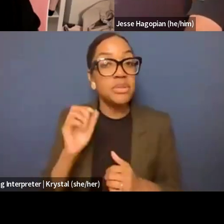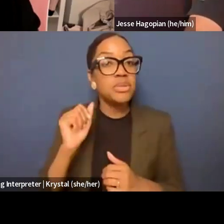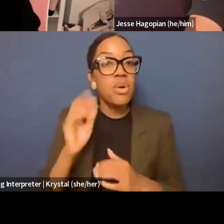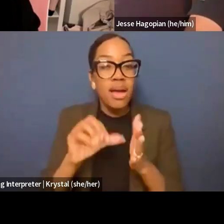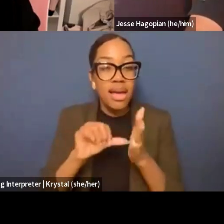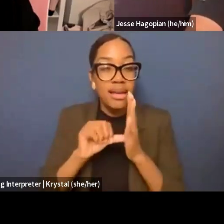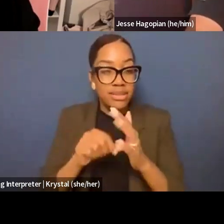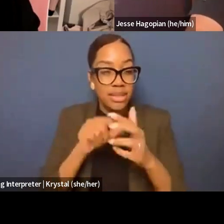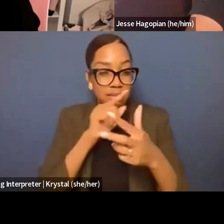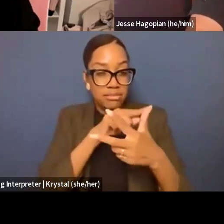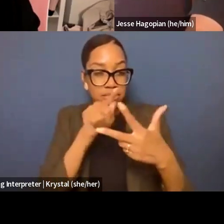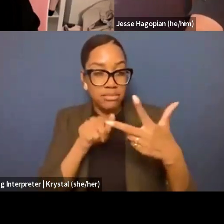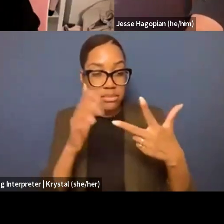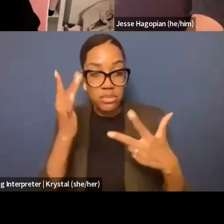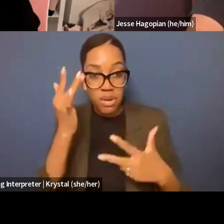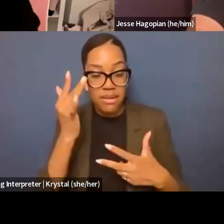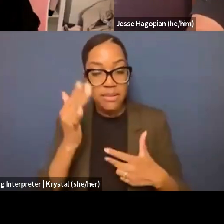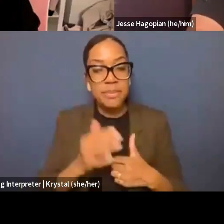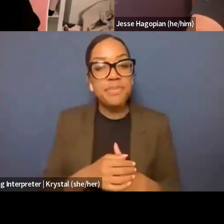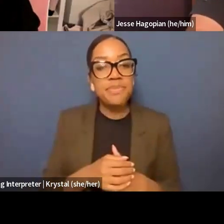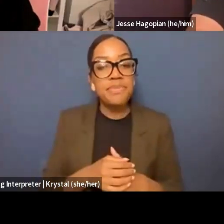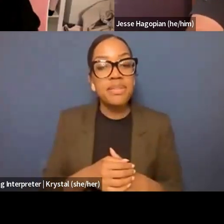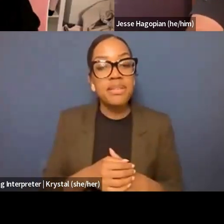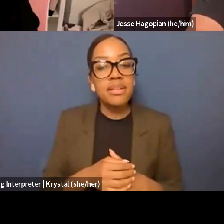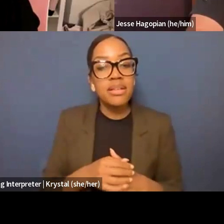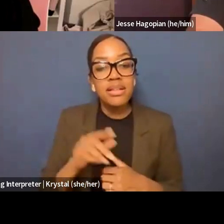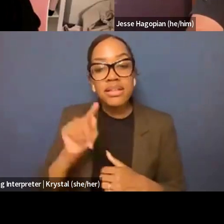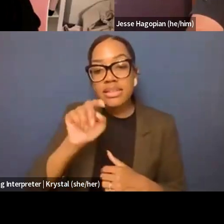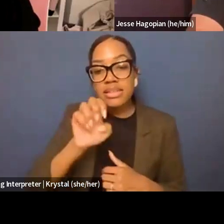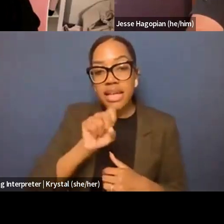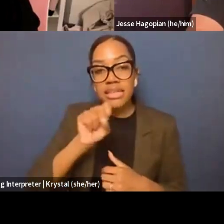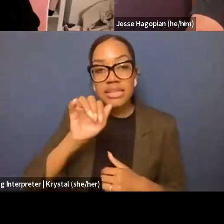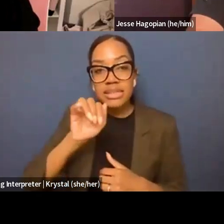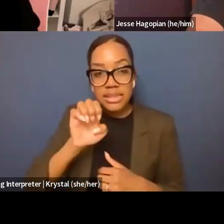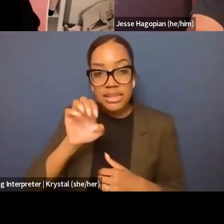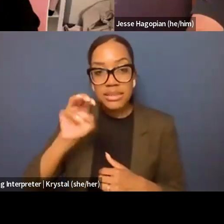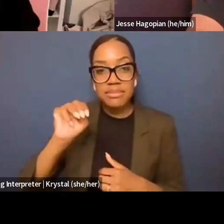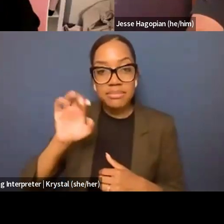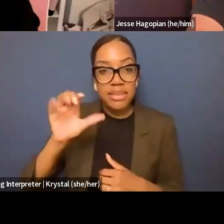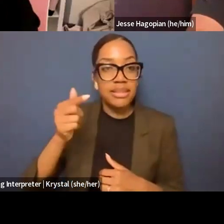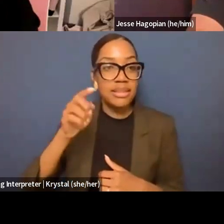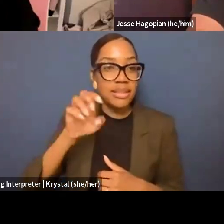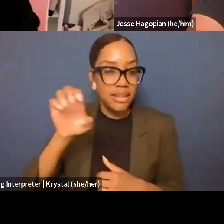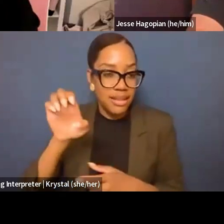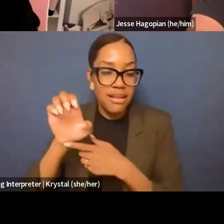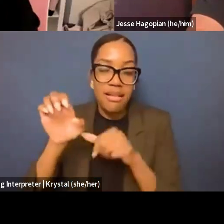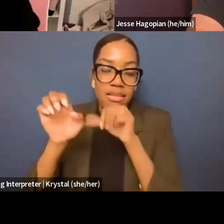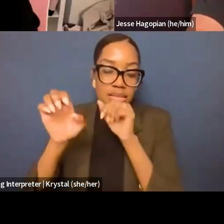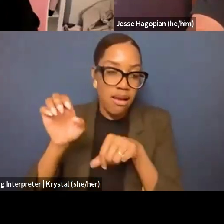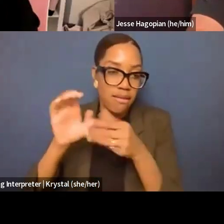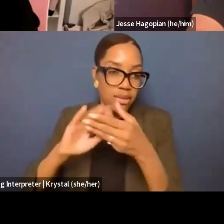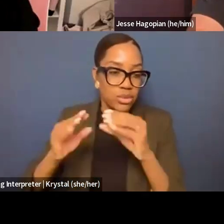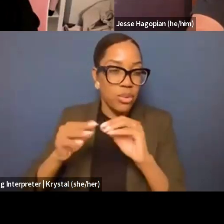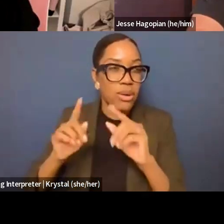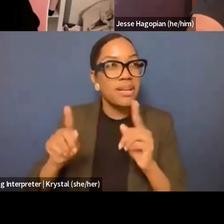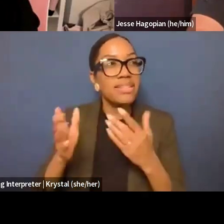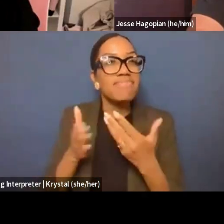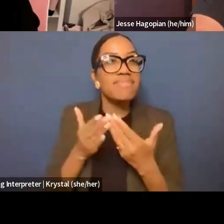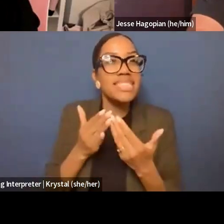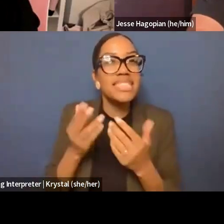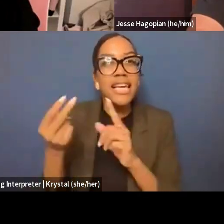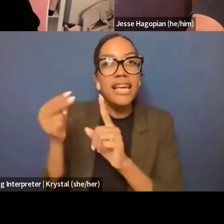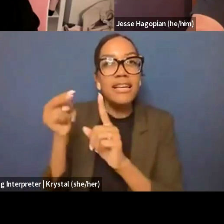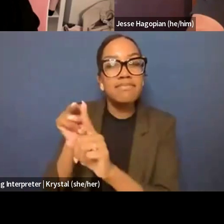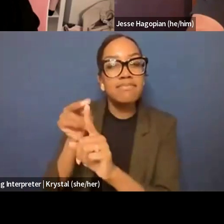those different points because I think I love the story of Tessie McGee, but I also know that it could become it's easy to think about